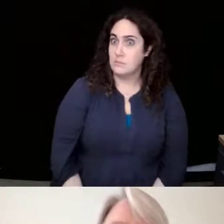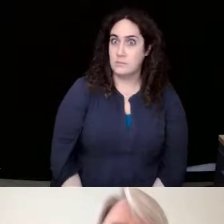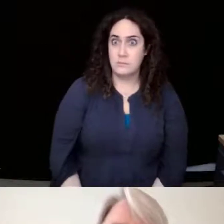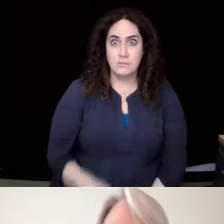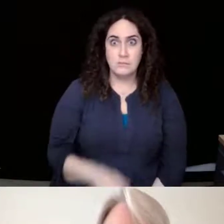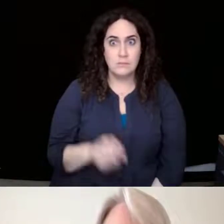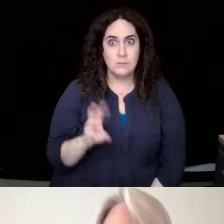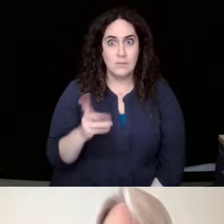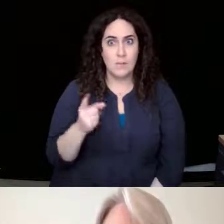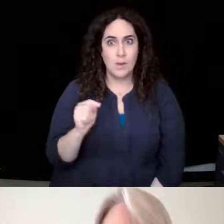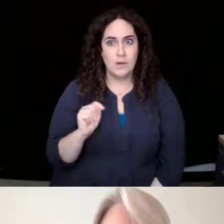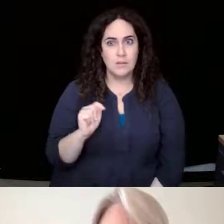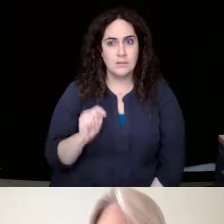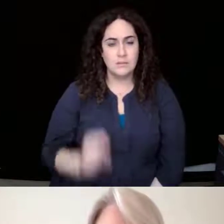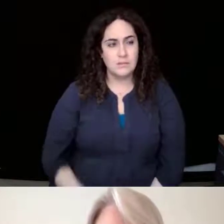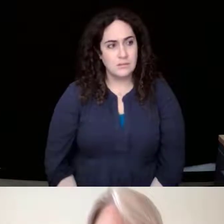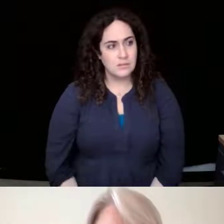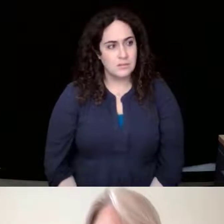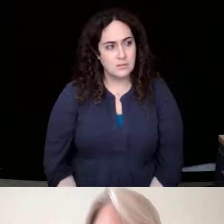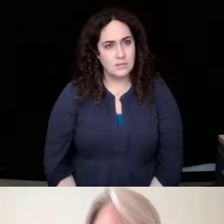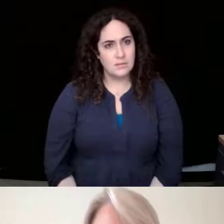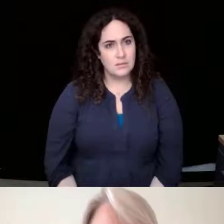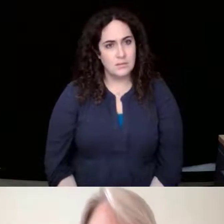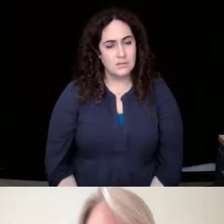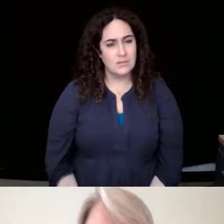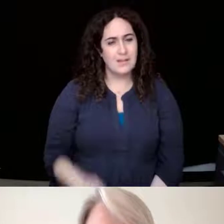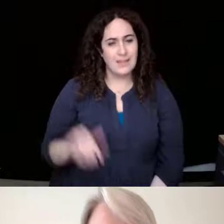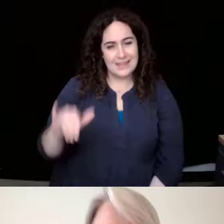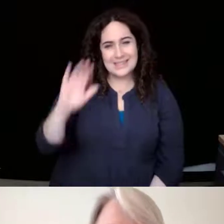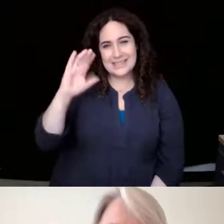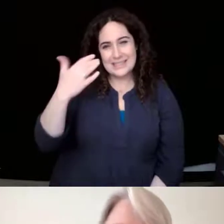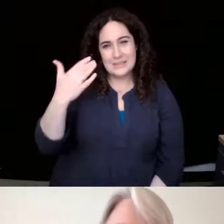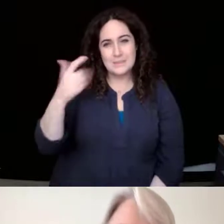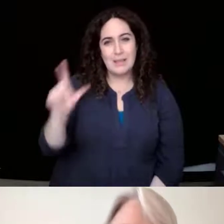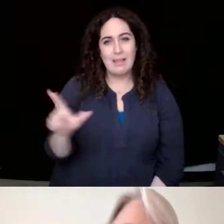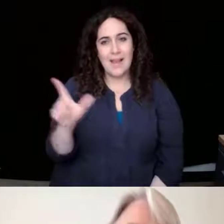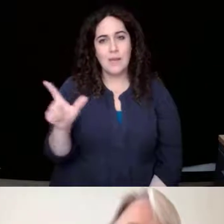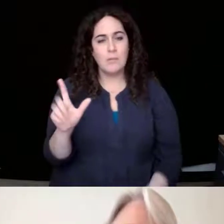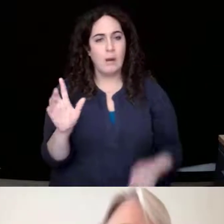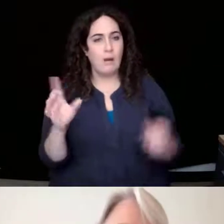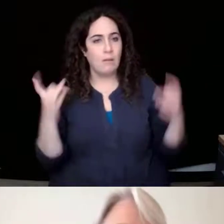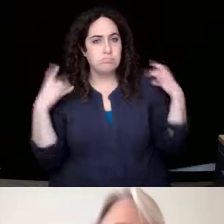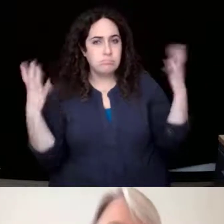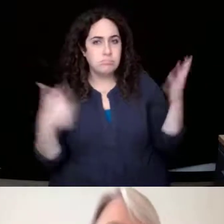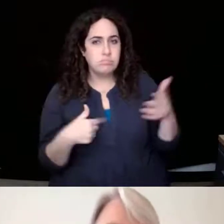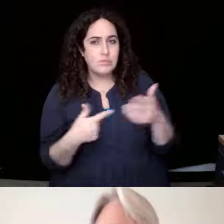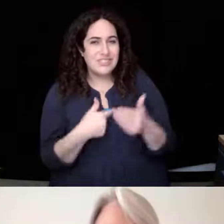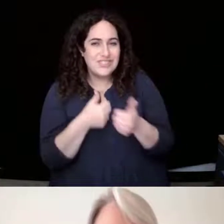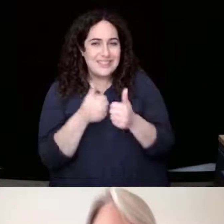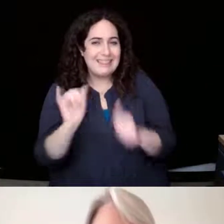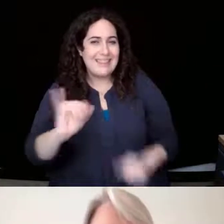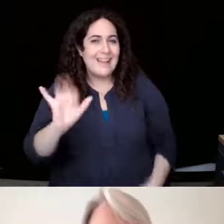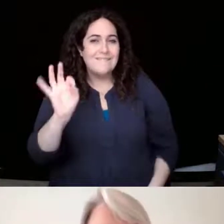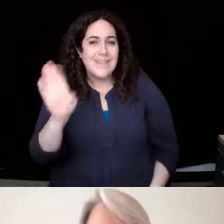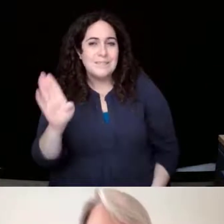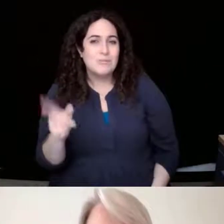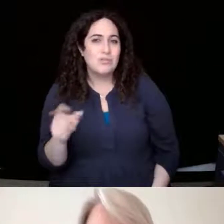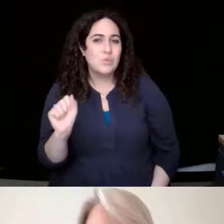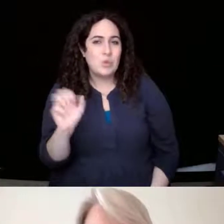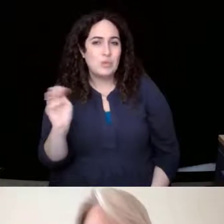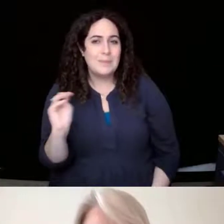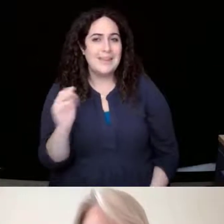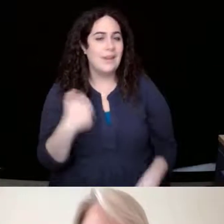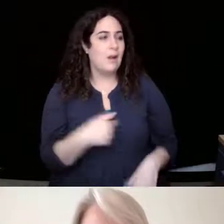Because I think then what you're trying to sort of say is that, well, we're just doing the same role that Facebook plays or something. And I think that's